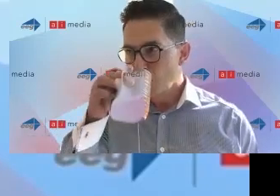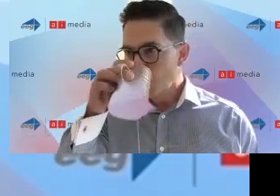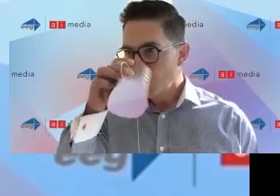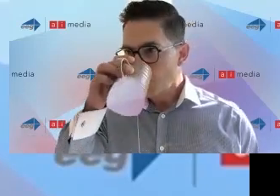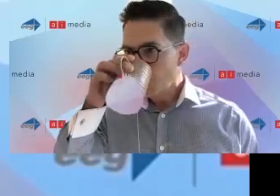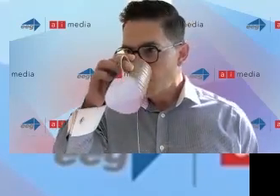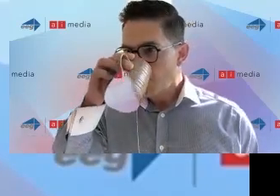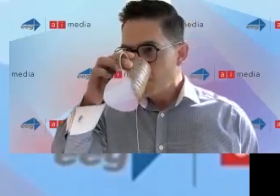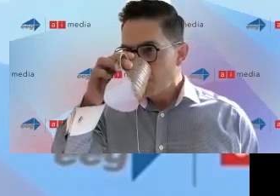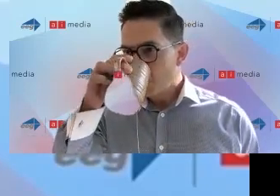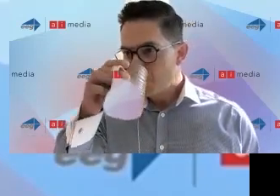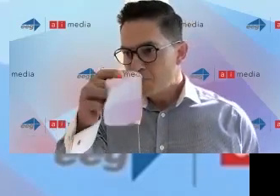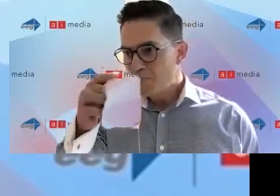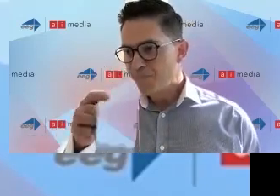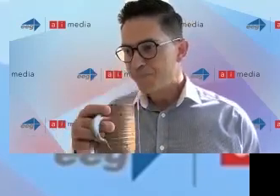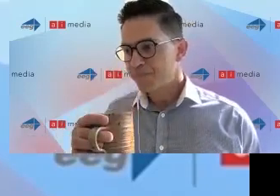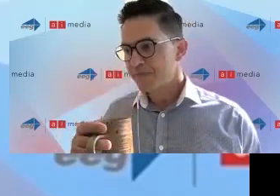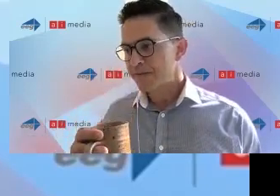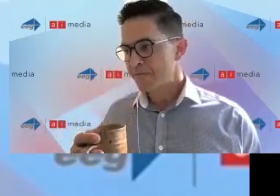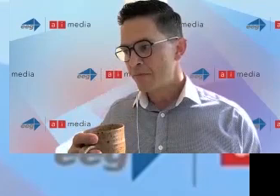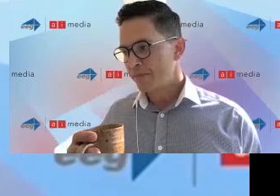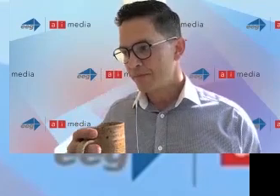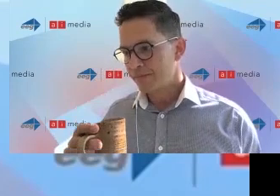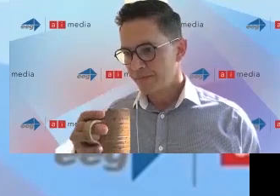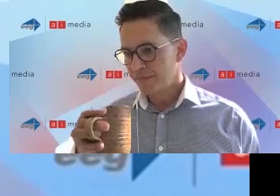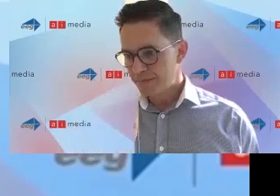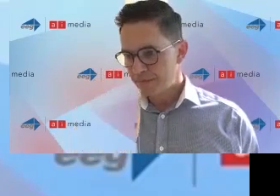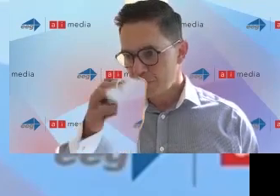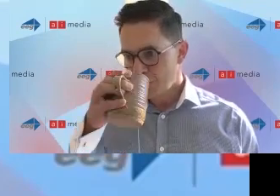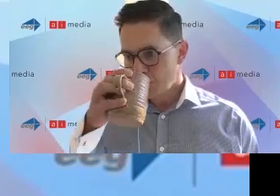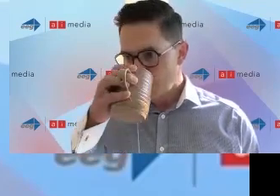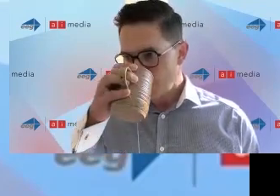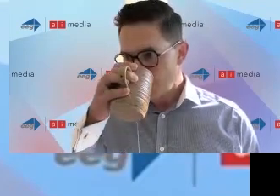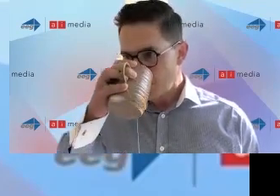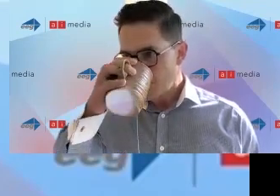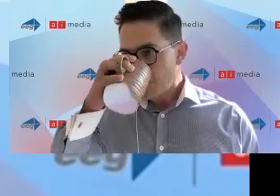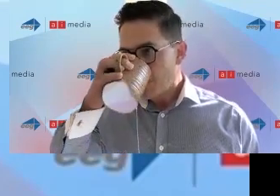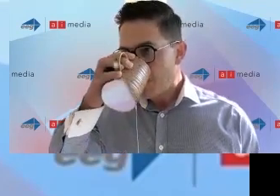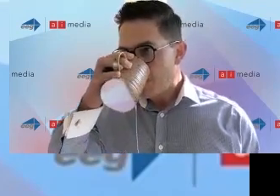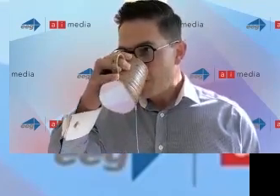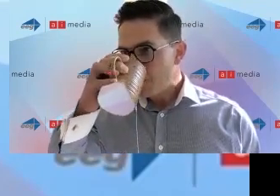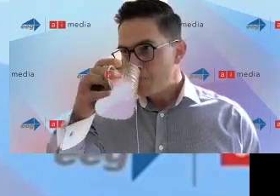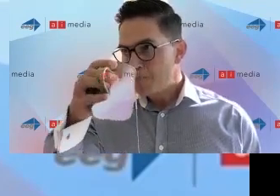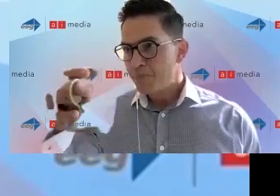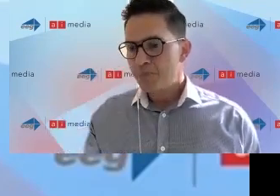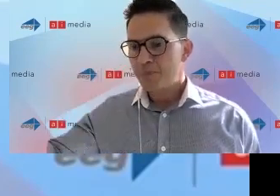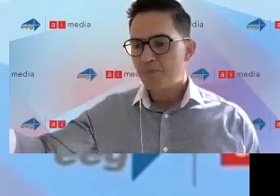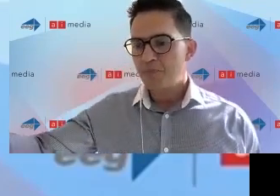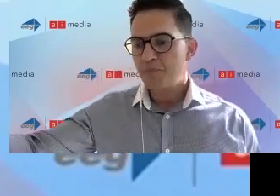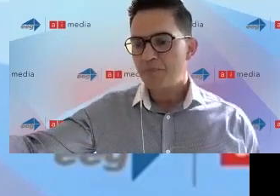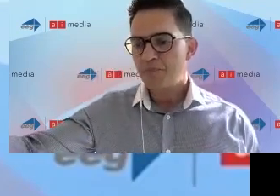in changing industries as waves of disruption have been creating upheaval and opportunity in the